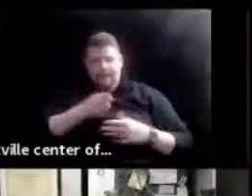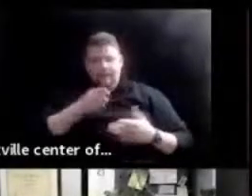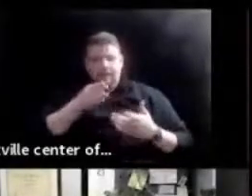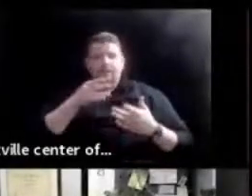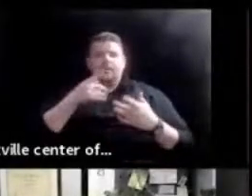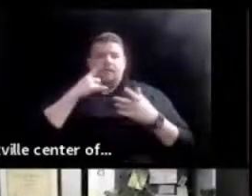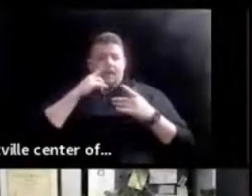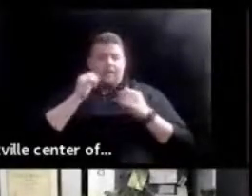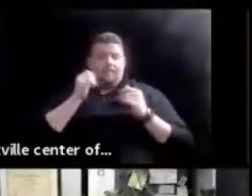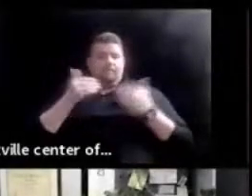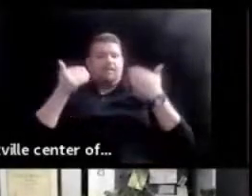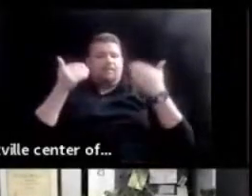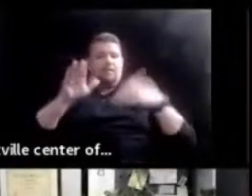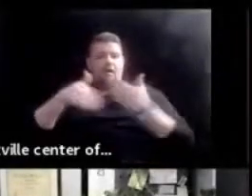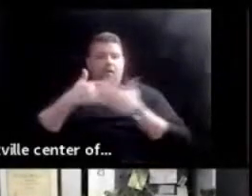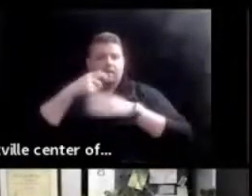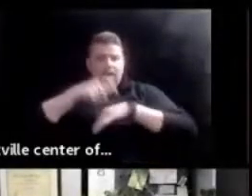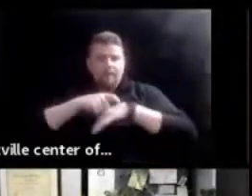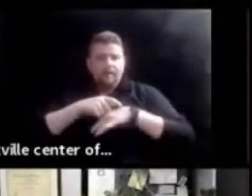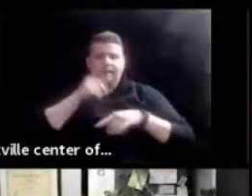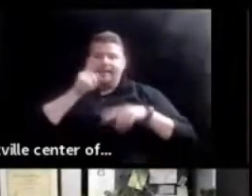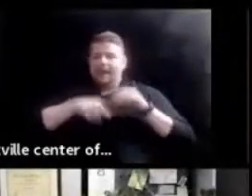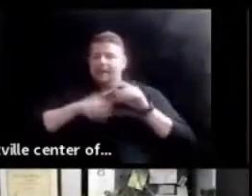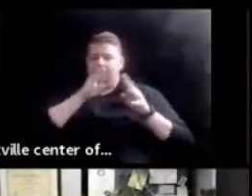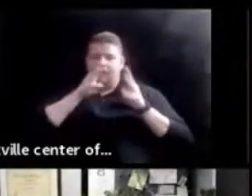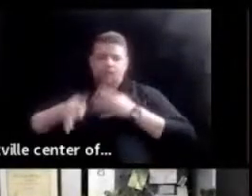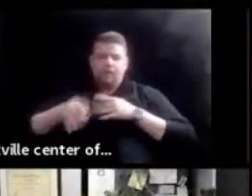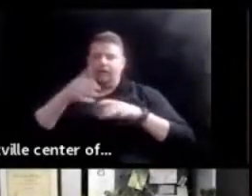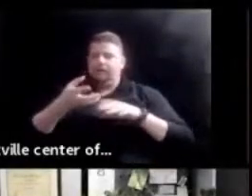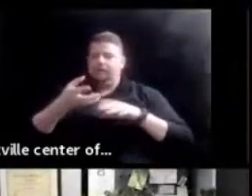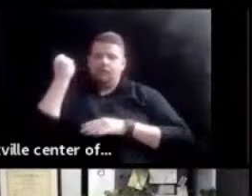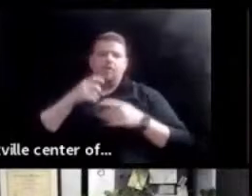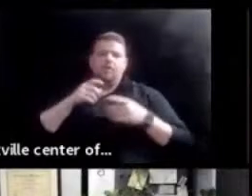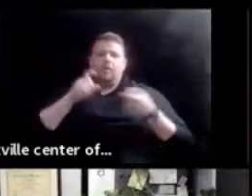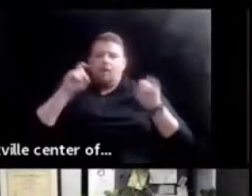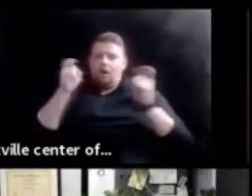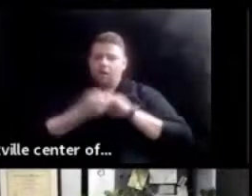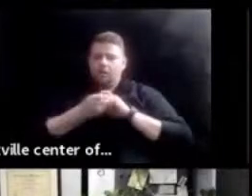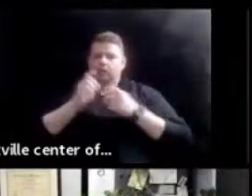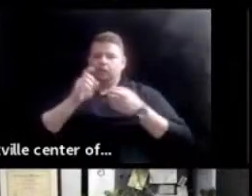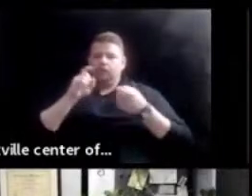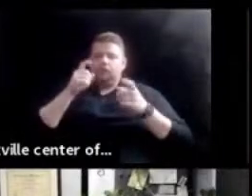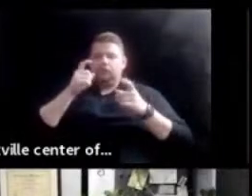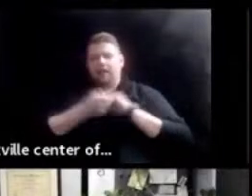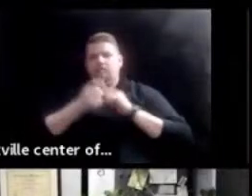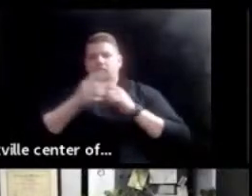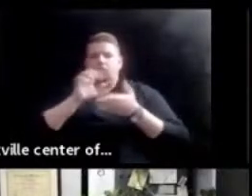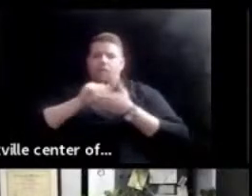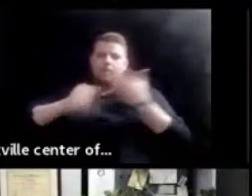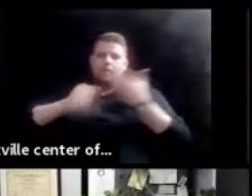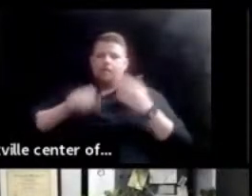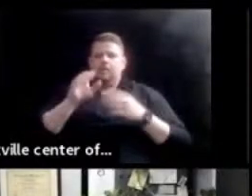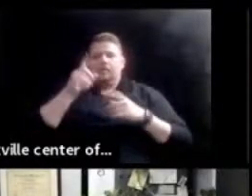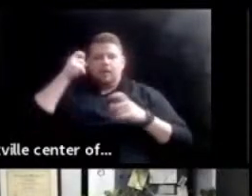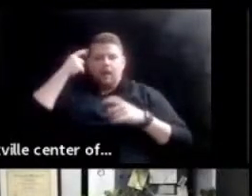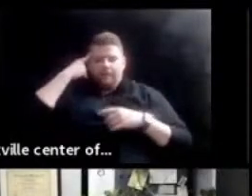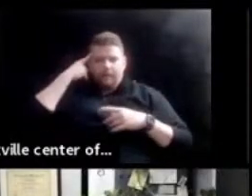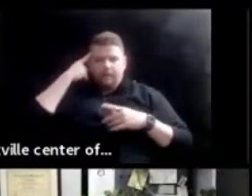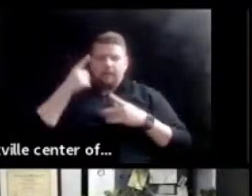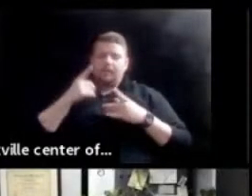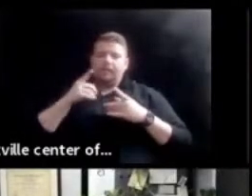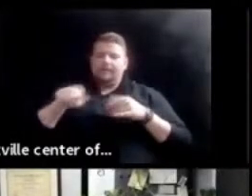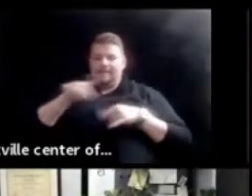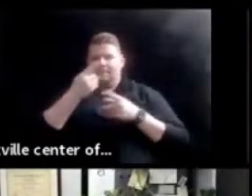have at all times. An unalienable and indefeasible right to alter, reform, or abolish the government in such manner as they may think